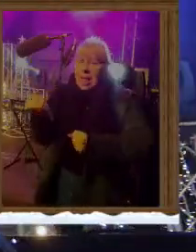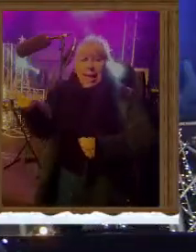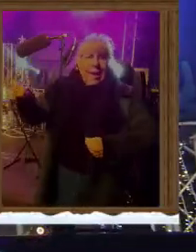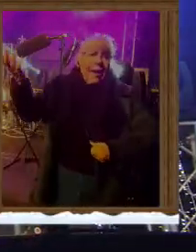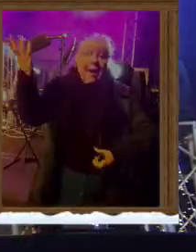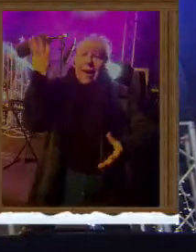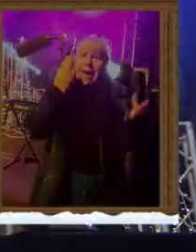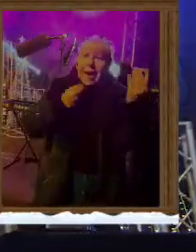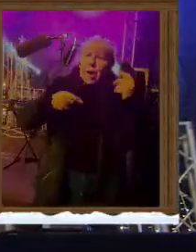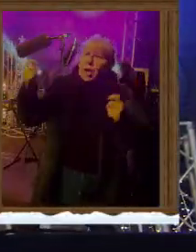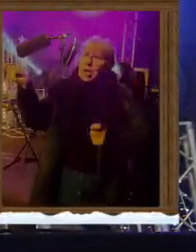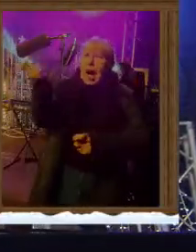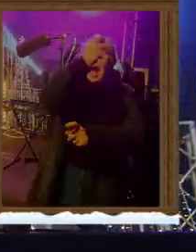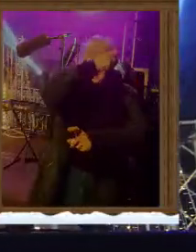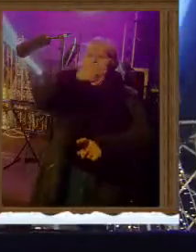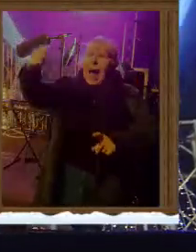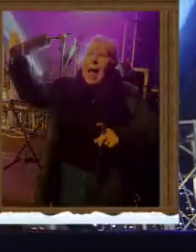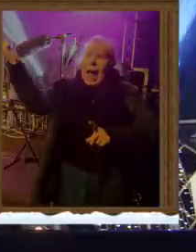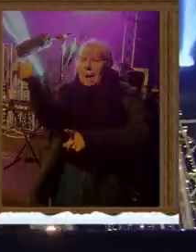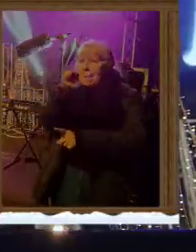it chime through